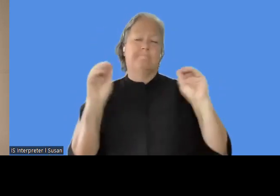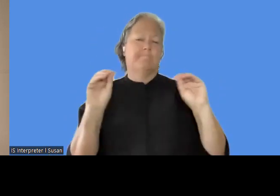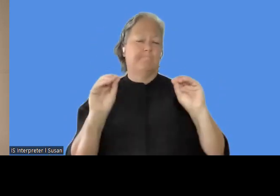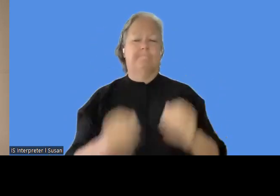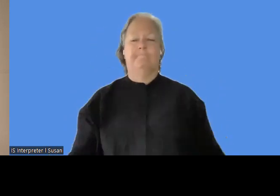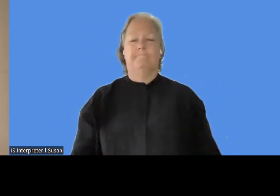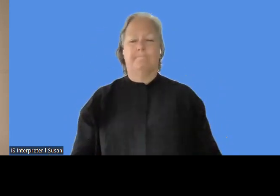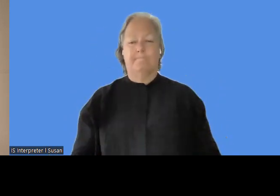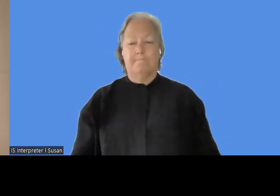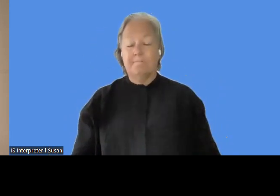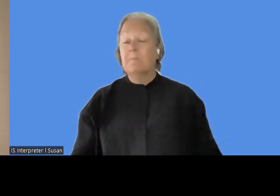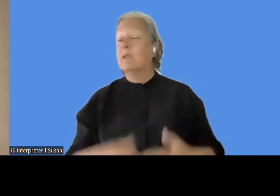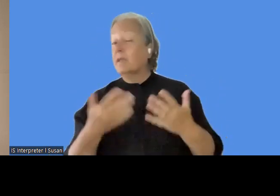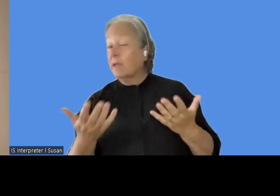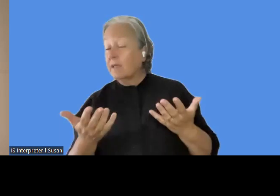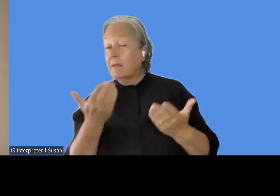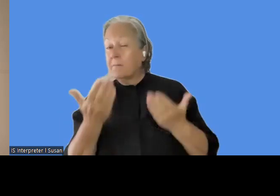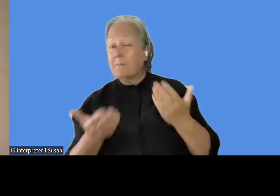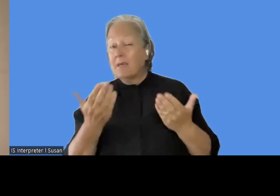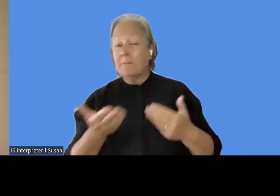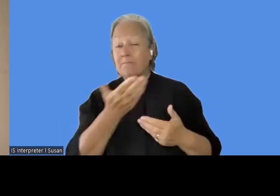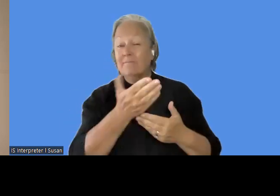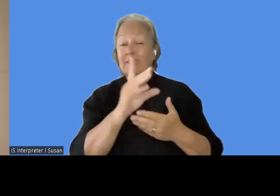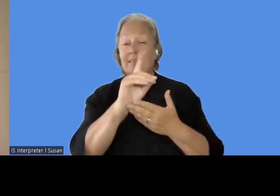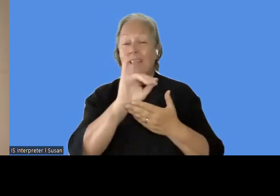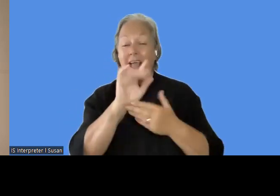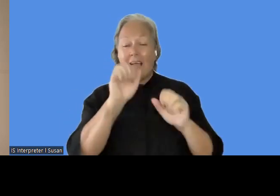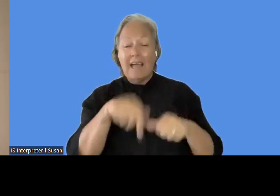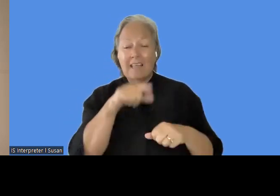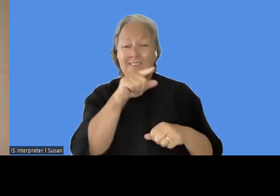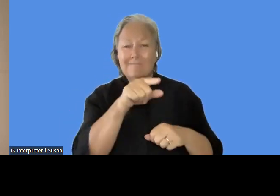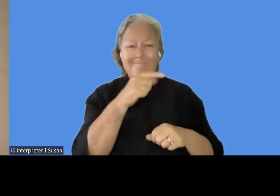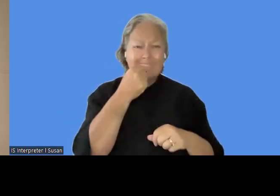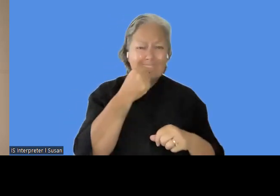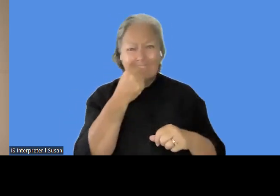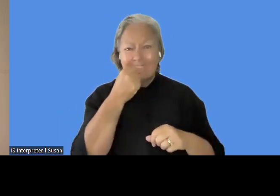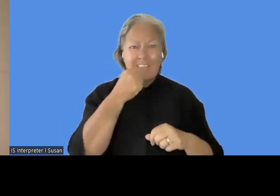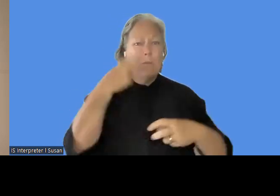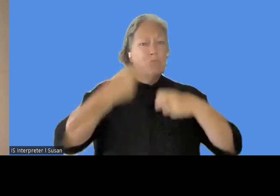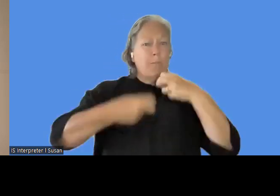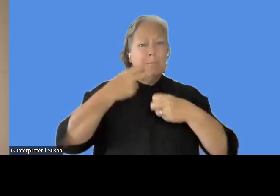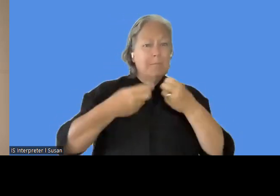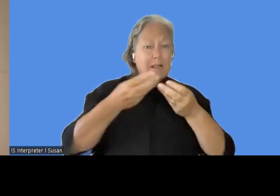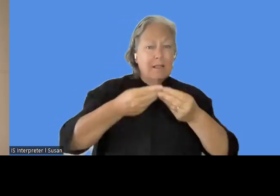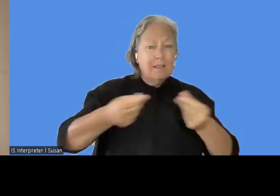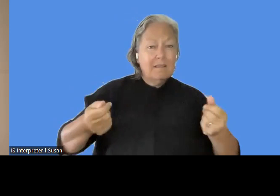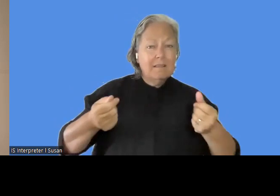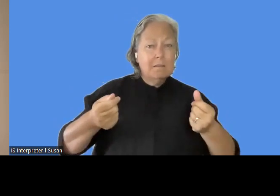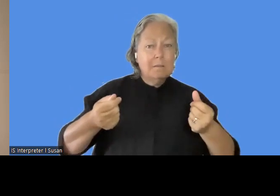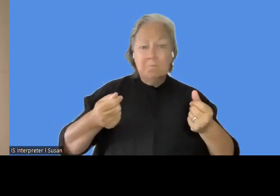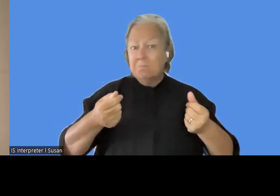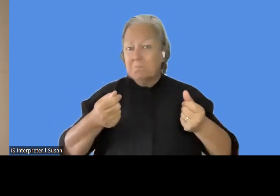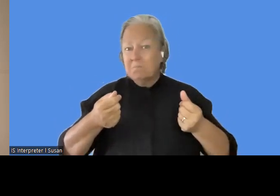if our presenter Dai can try to fix the technical issue, otherwise we can come